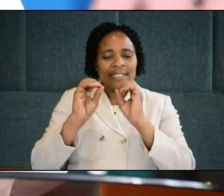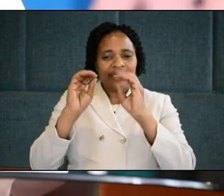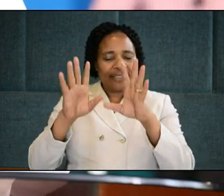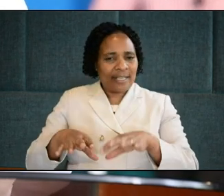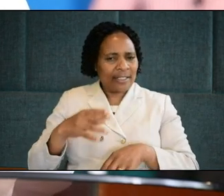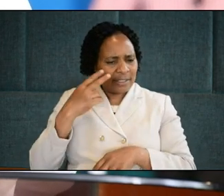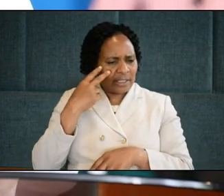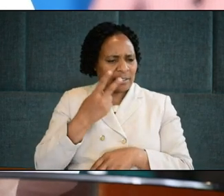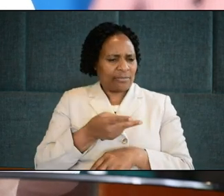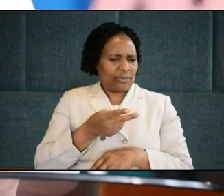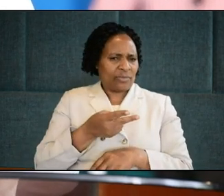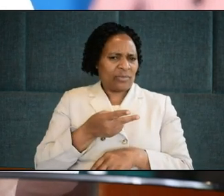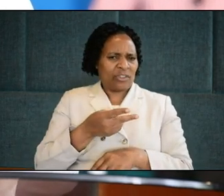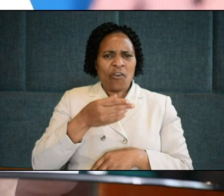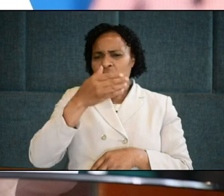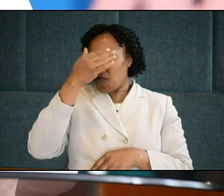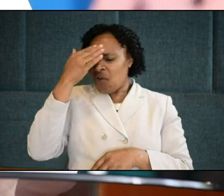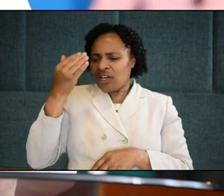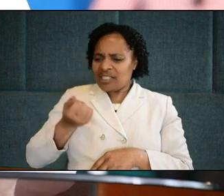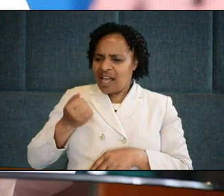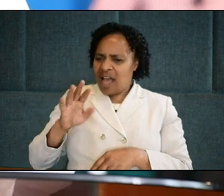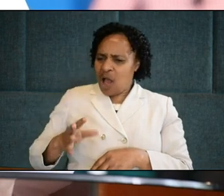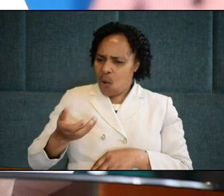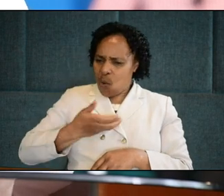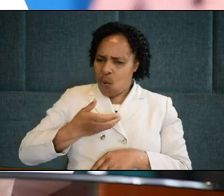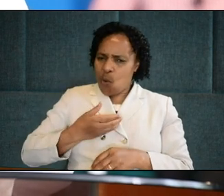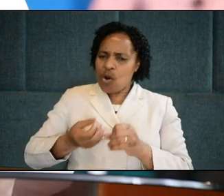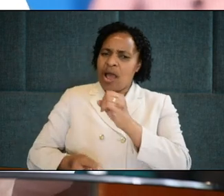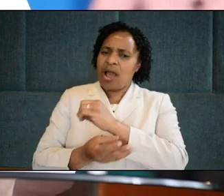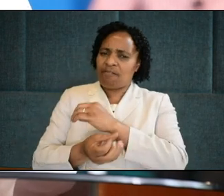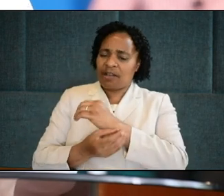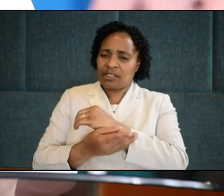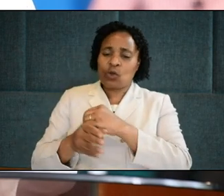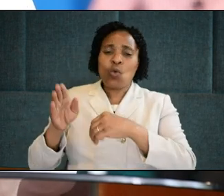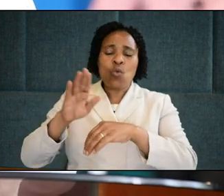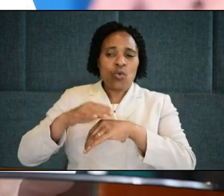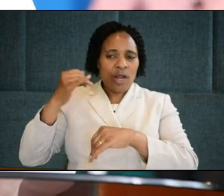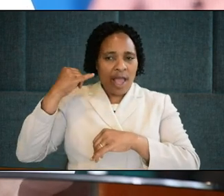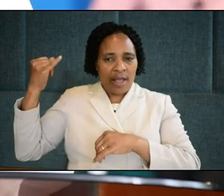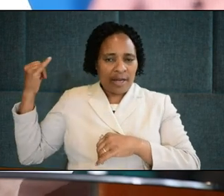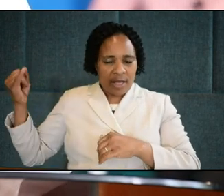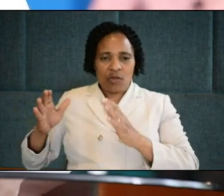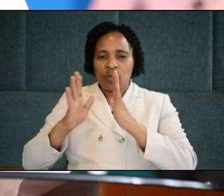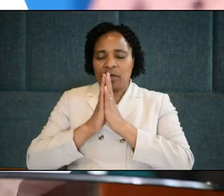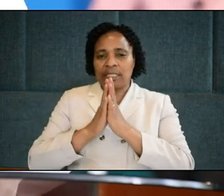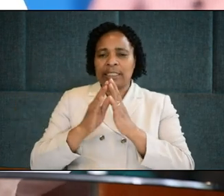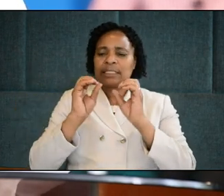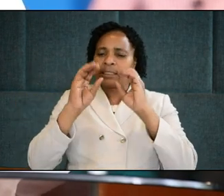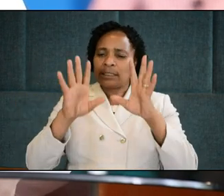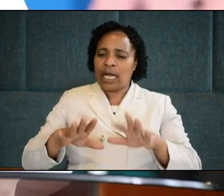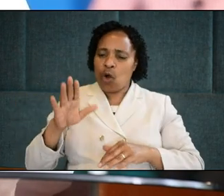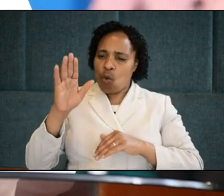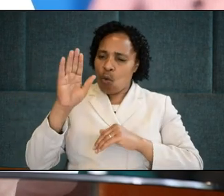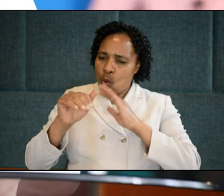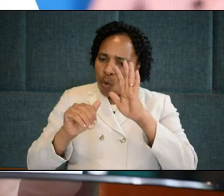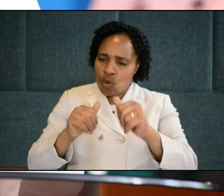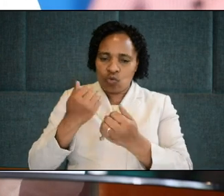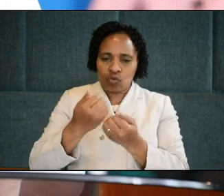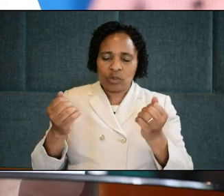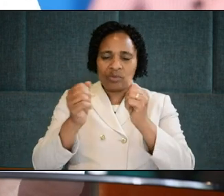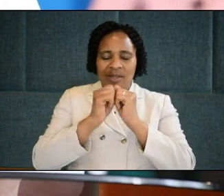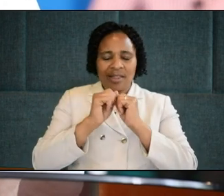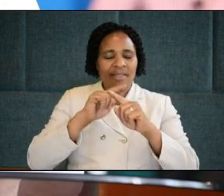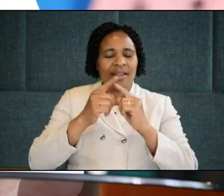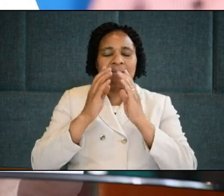nodded. She had forgotten her own advice. It was a good idea to pray. The teacher called the children together, and they